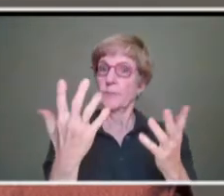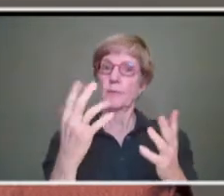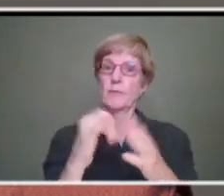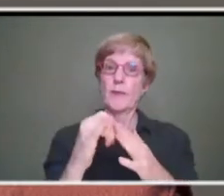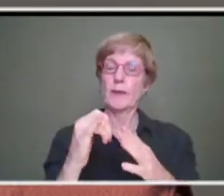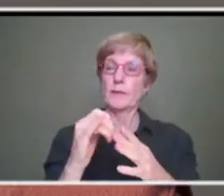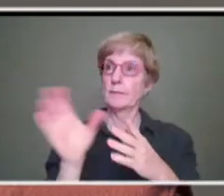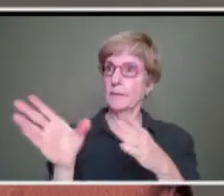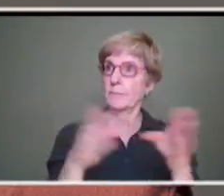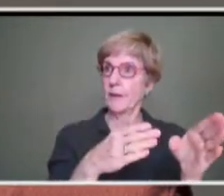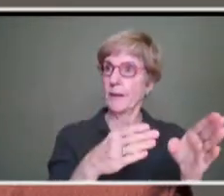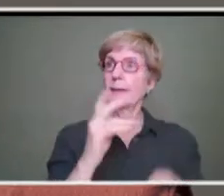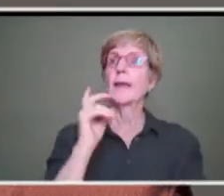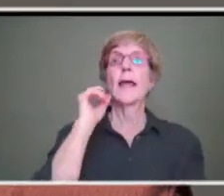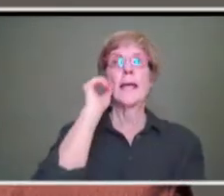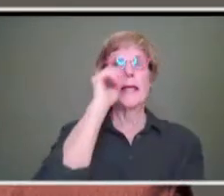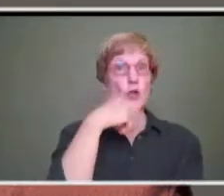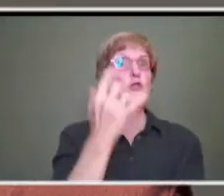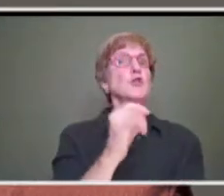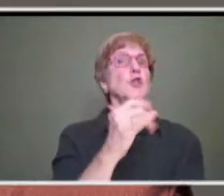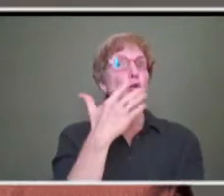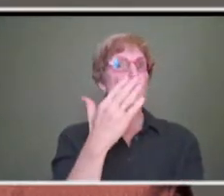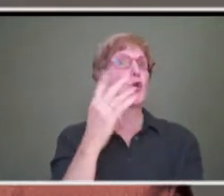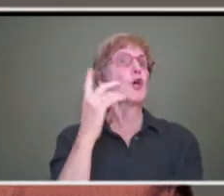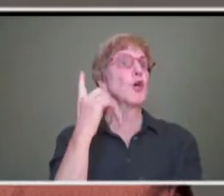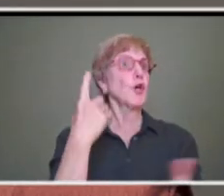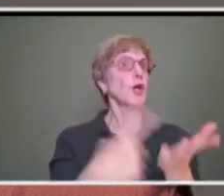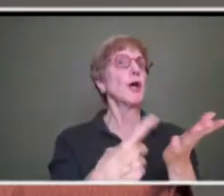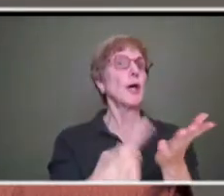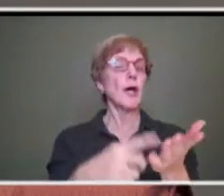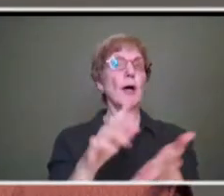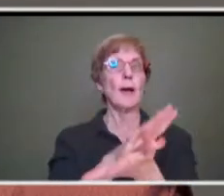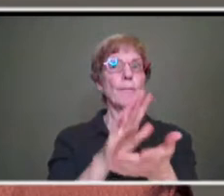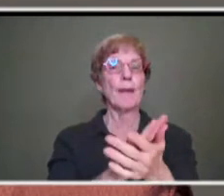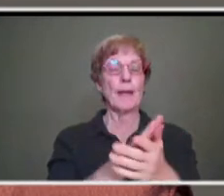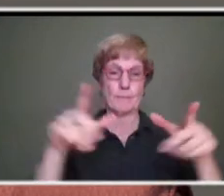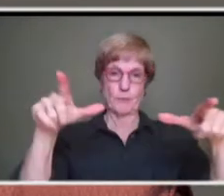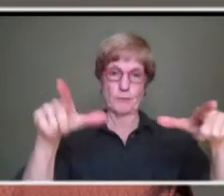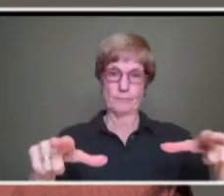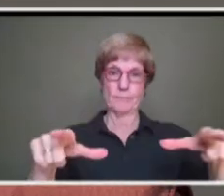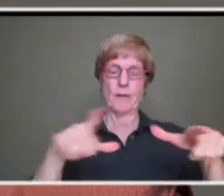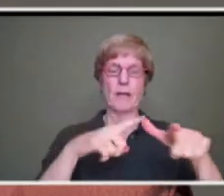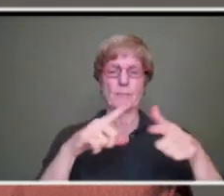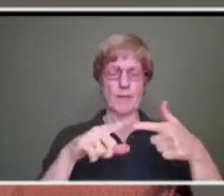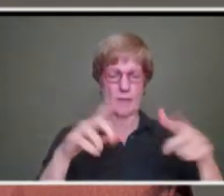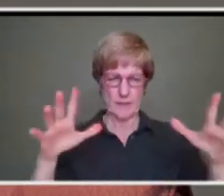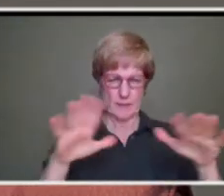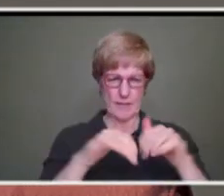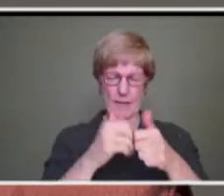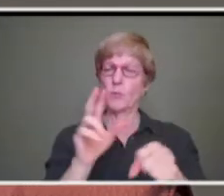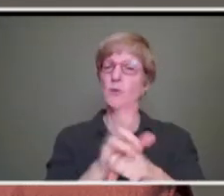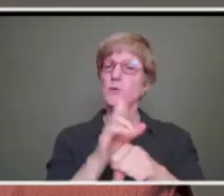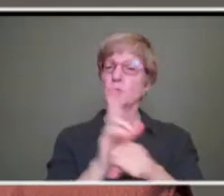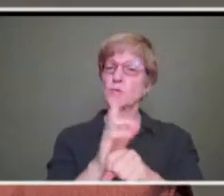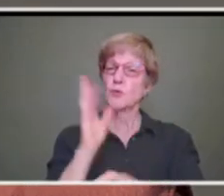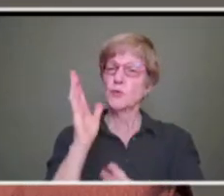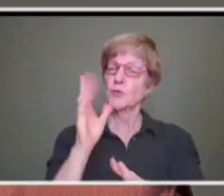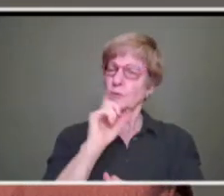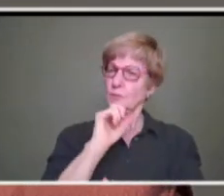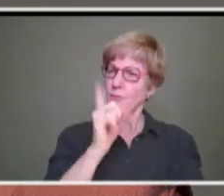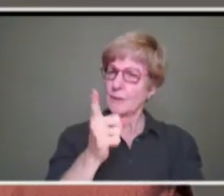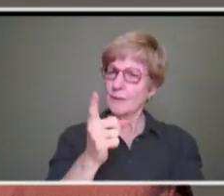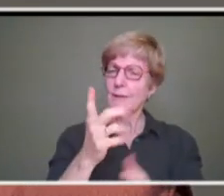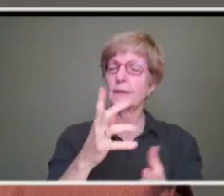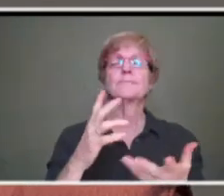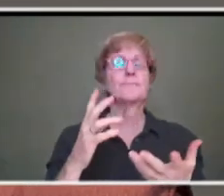plan that sounds good on paper may not necessarily translate in reality and so I do think that there is a place for Community